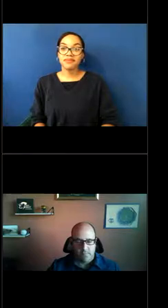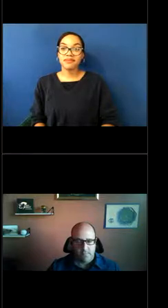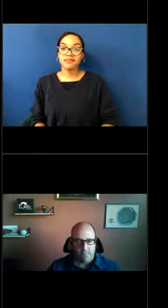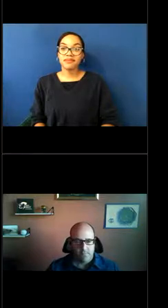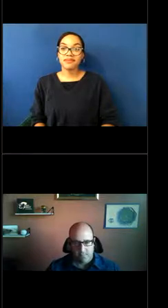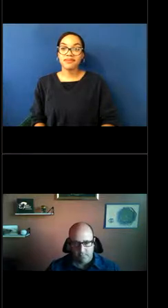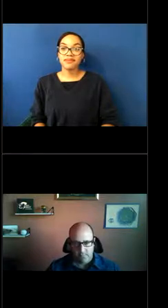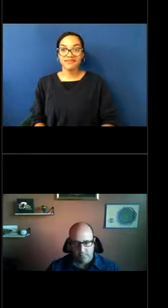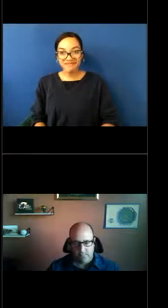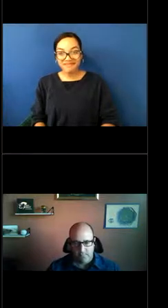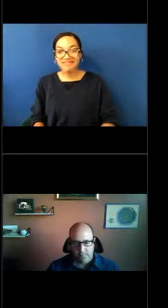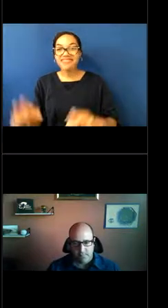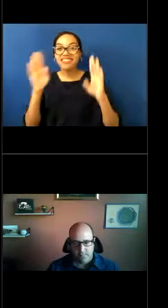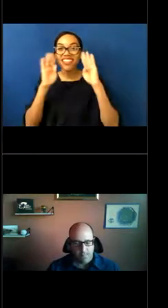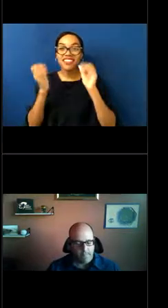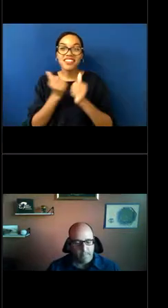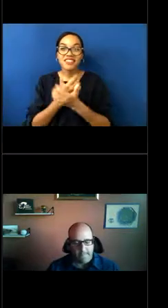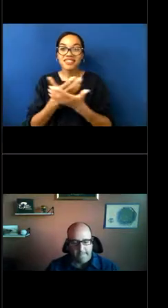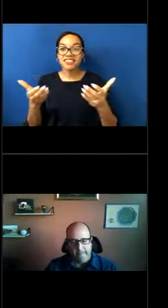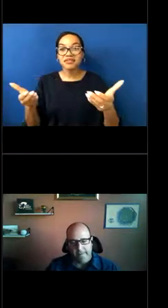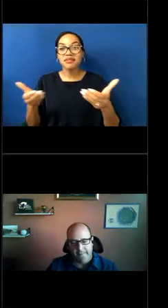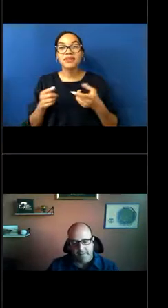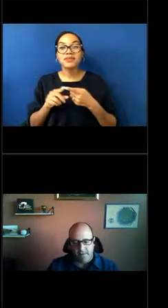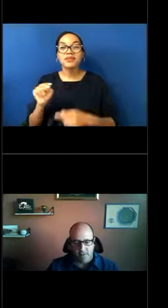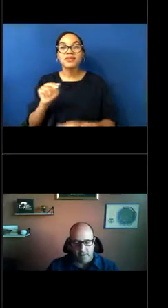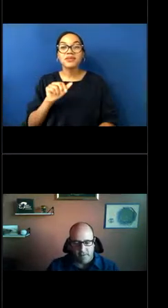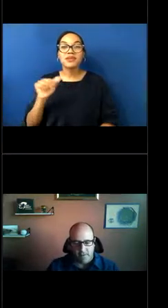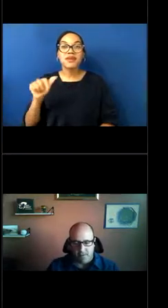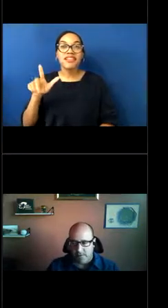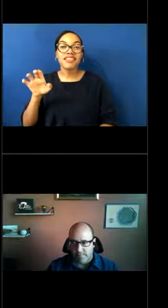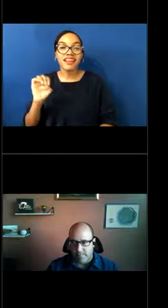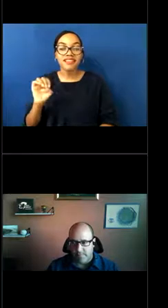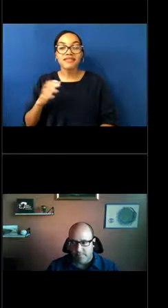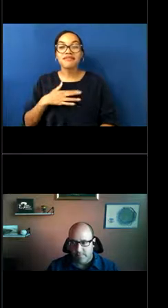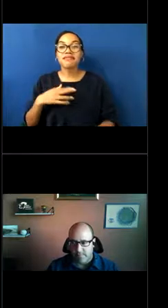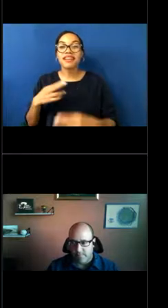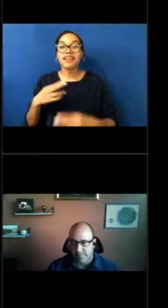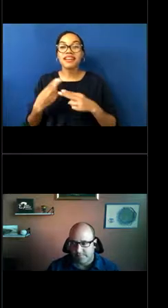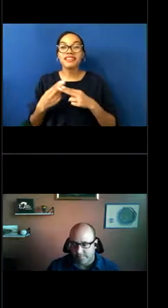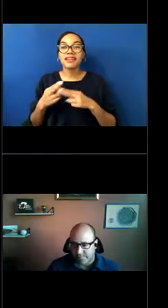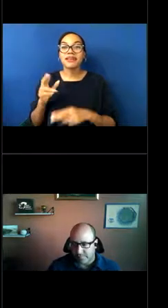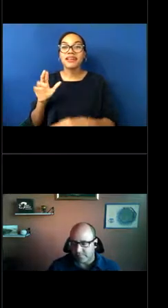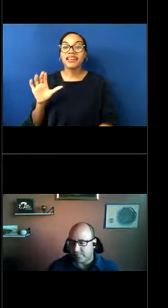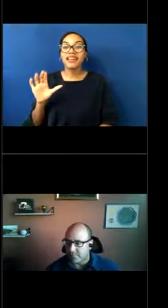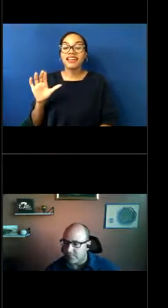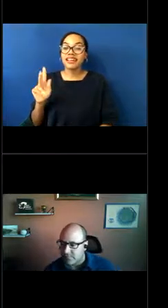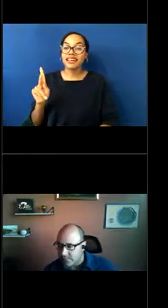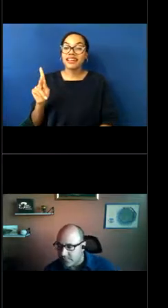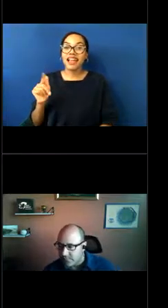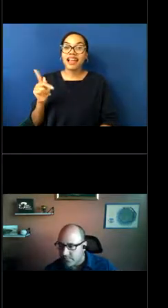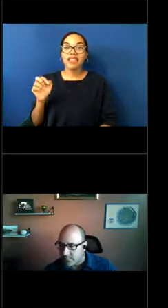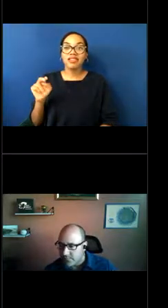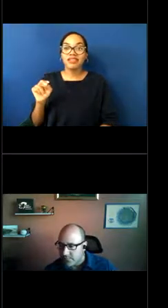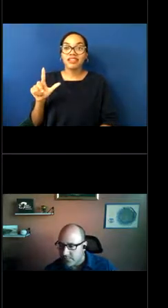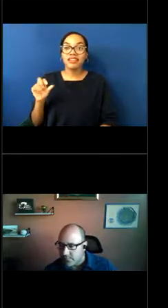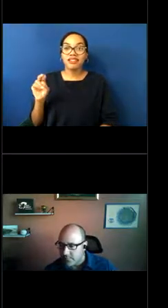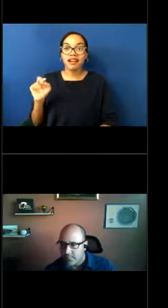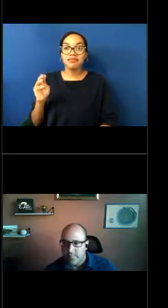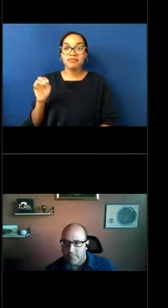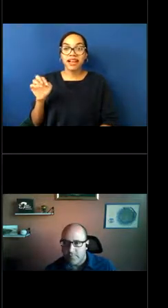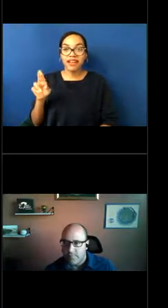Apologies. Hi, everyone. Welcome to NOAA Live. My name is Catherine Longmire, and I'm going to be moderating today's